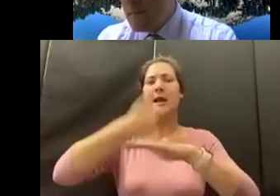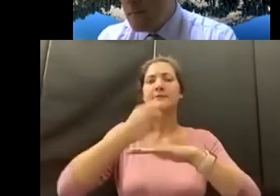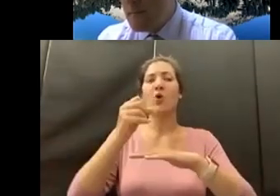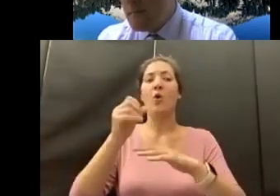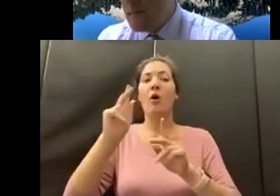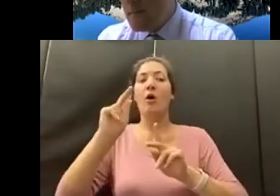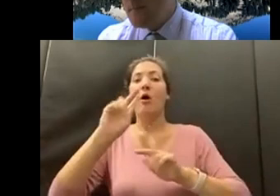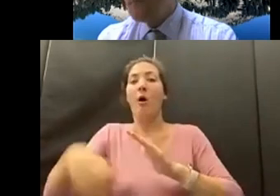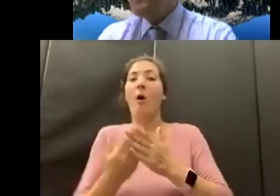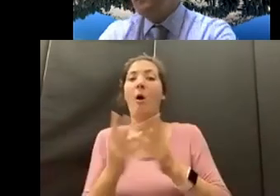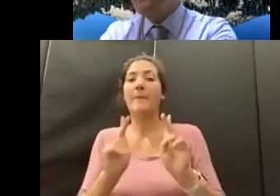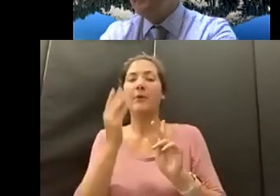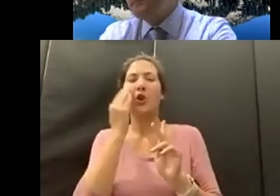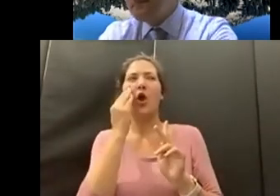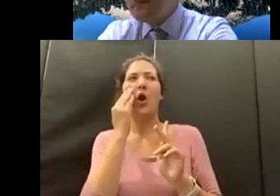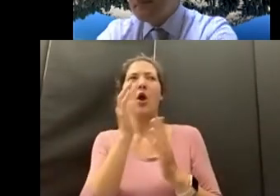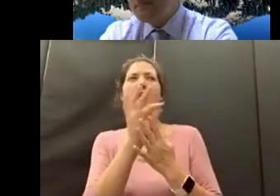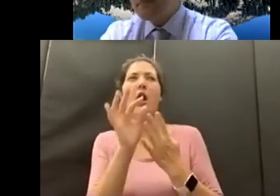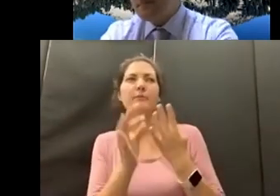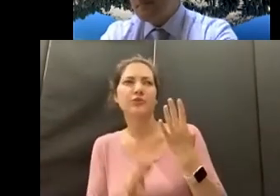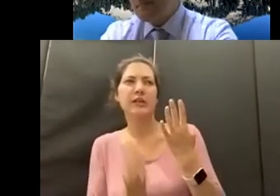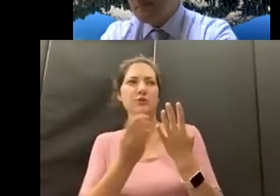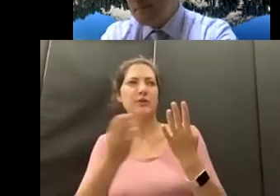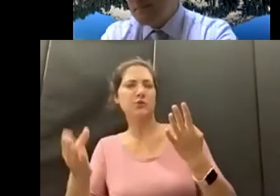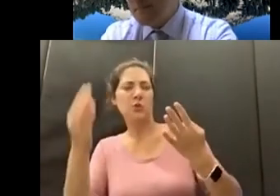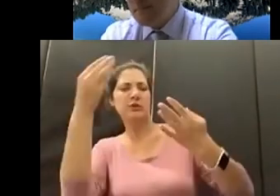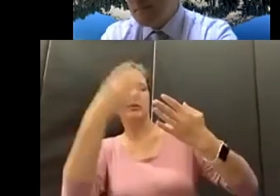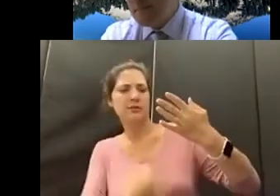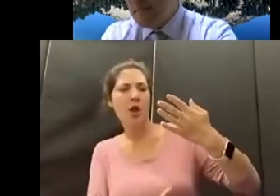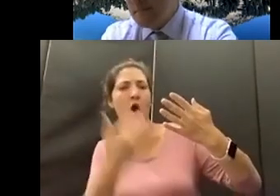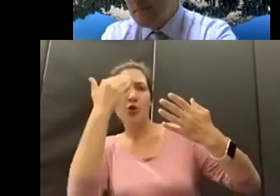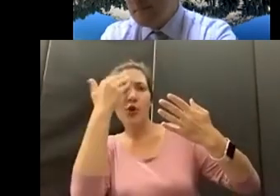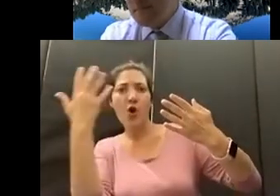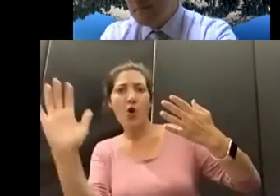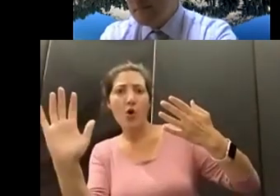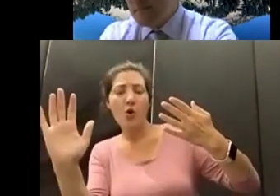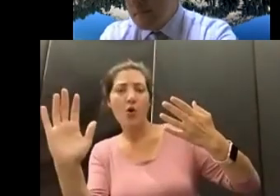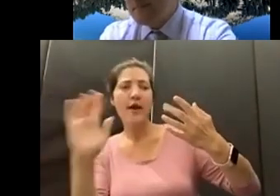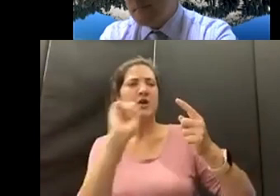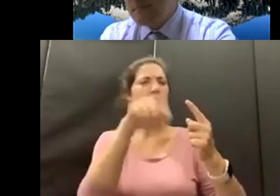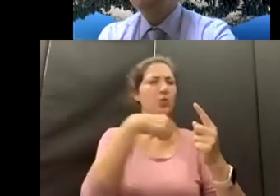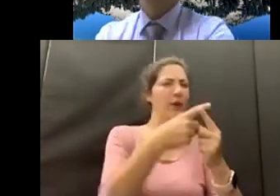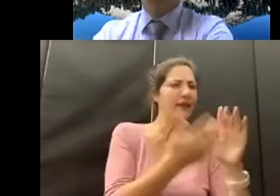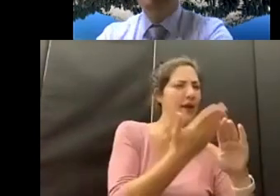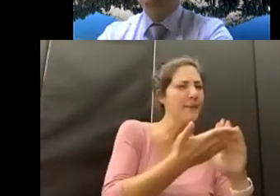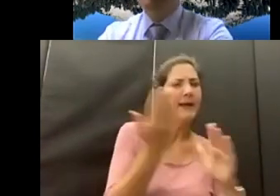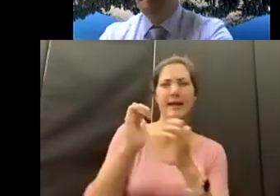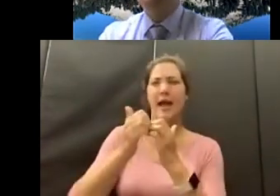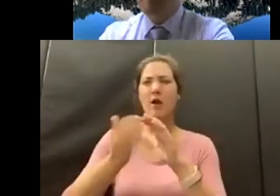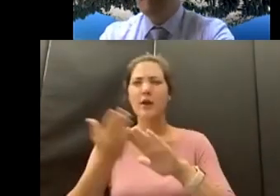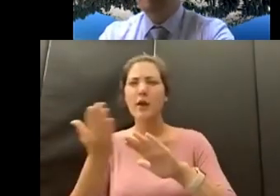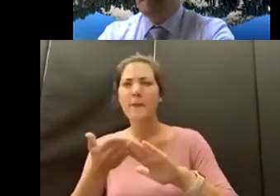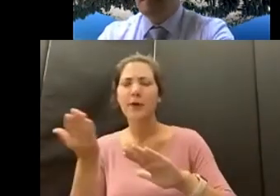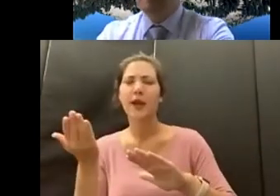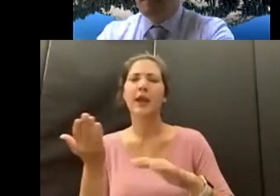kind of options and resources are that are out there, and when they operate and how they operate, and if there is